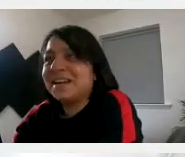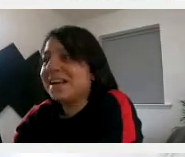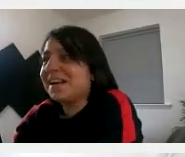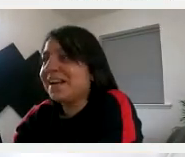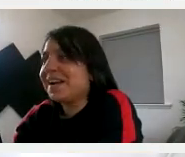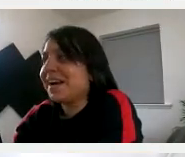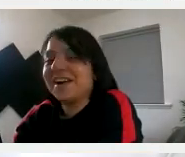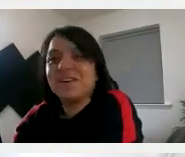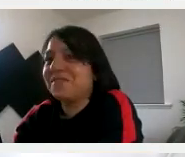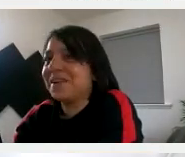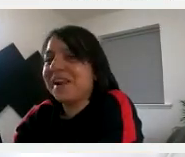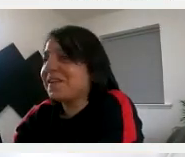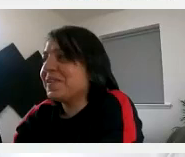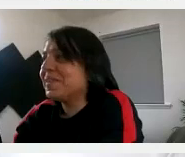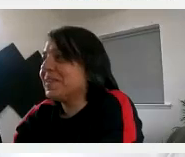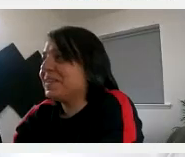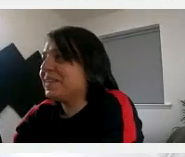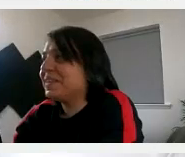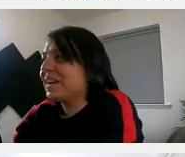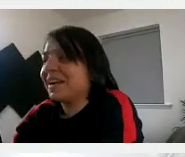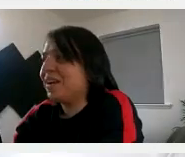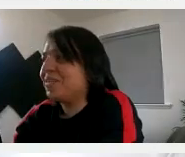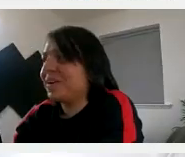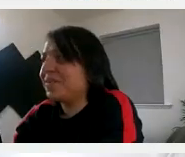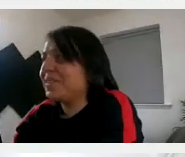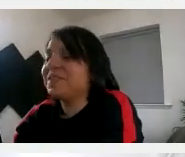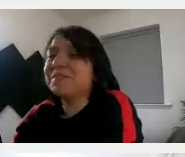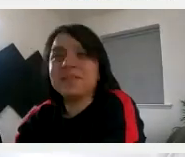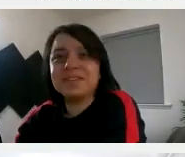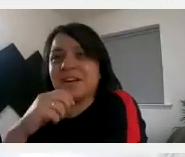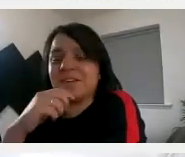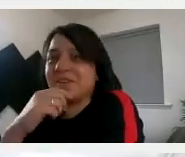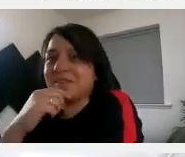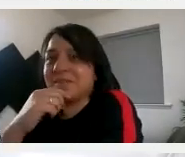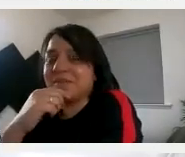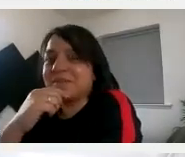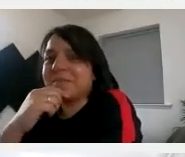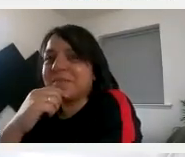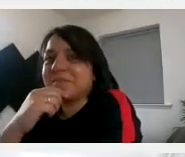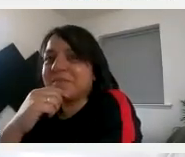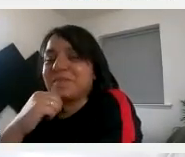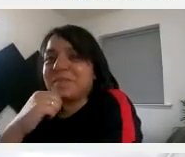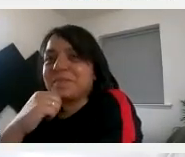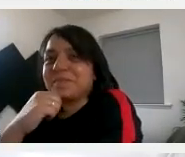Z, but I'm struggling to find something. I don't think there is one with Z. I can't think of something.